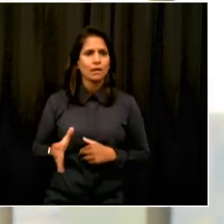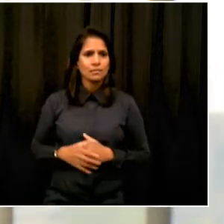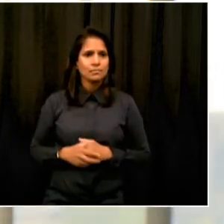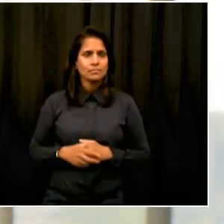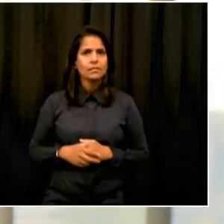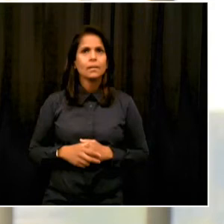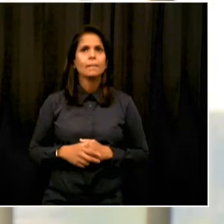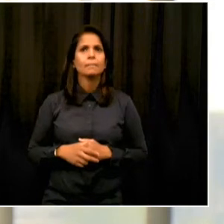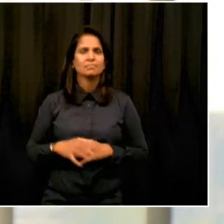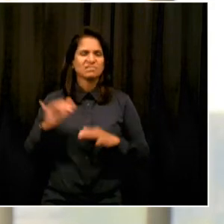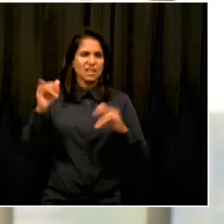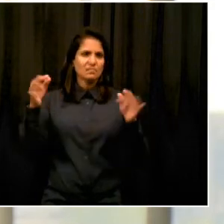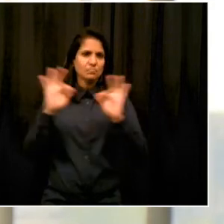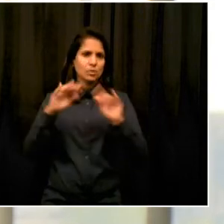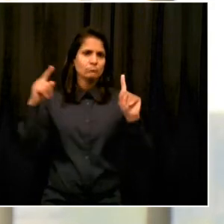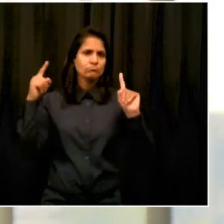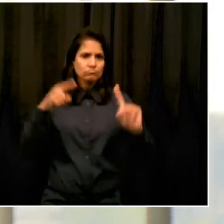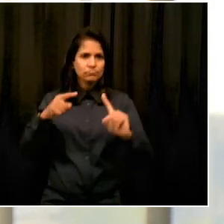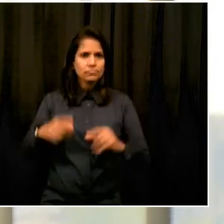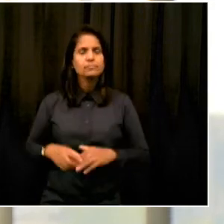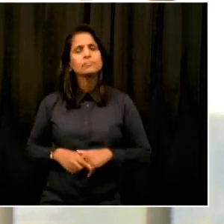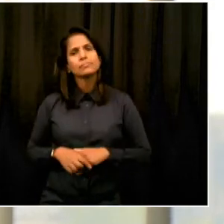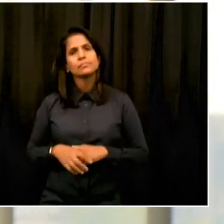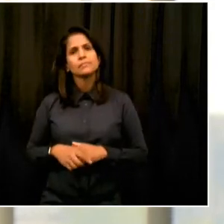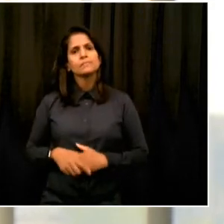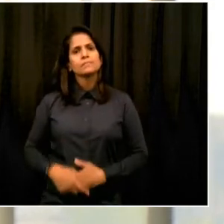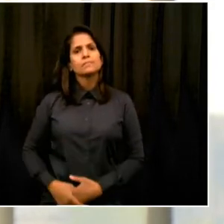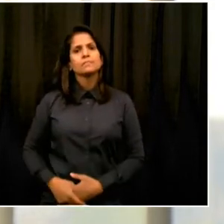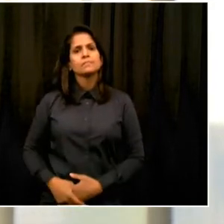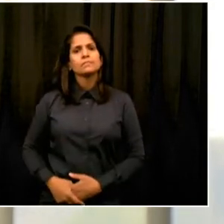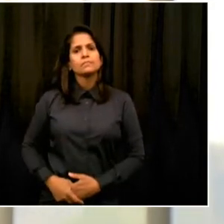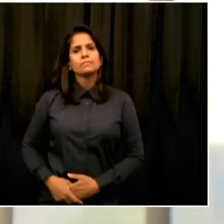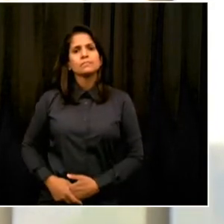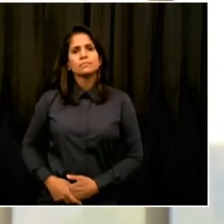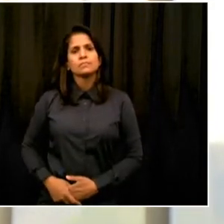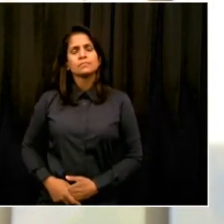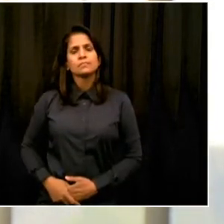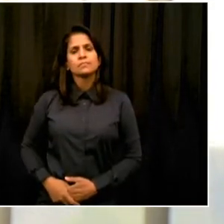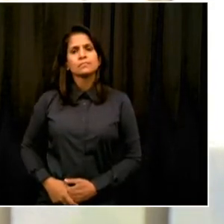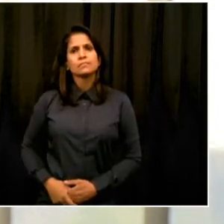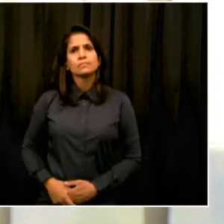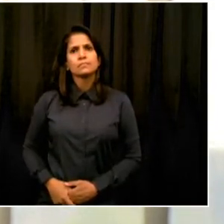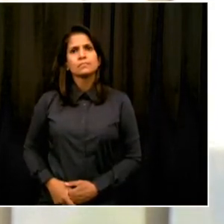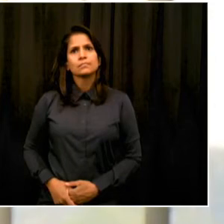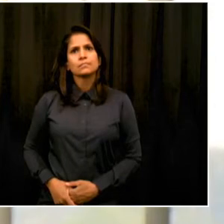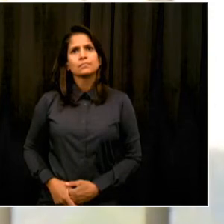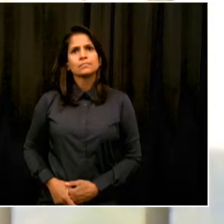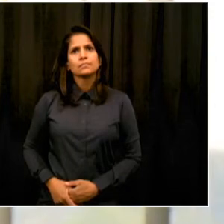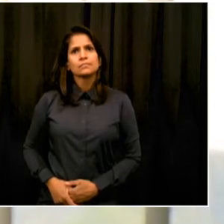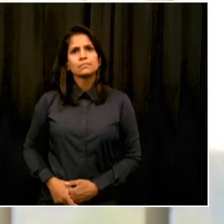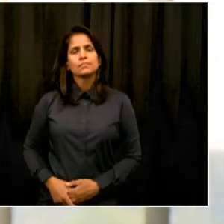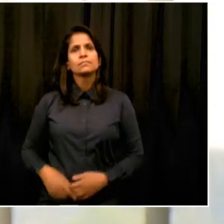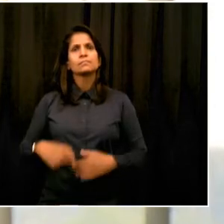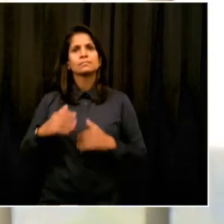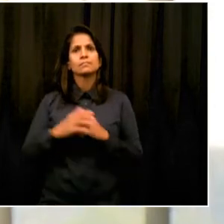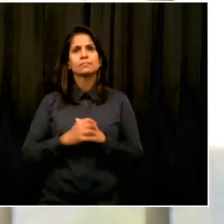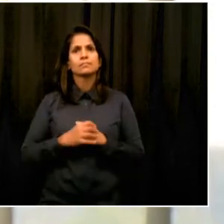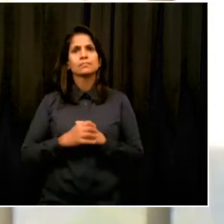on, the second part. Claire Newman's the president and CEO of the Trust for Governor's Island. Want her to give you an